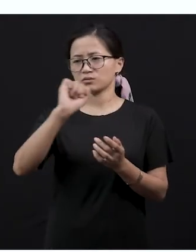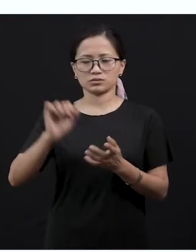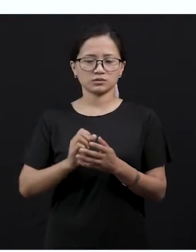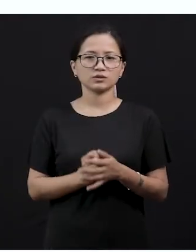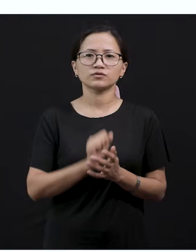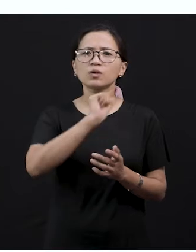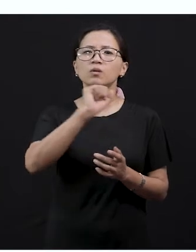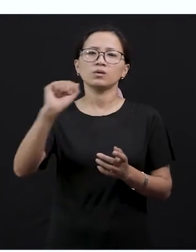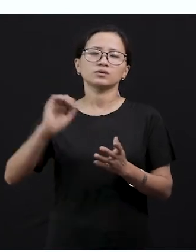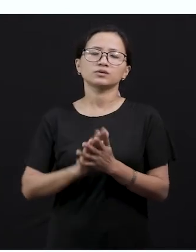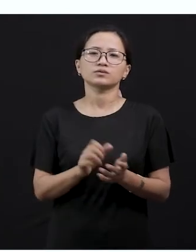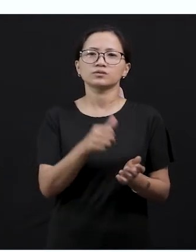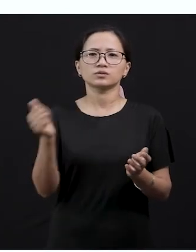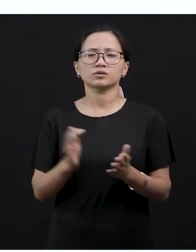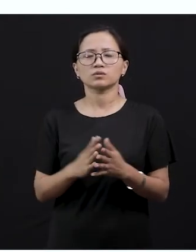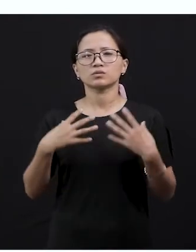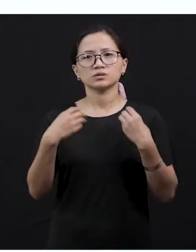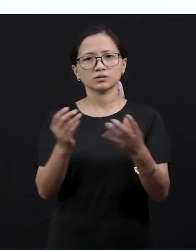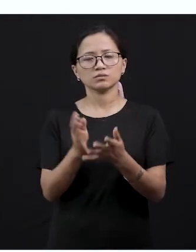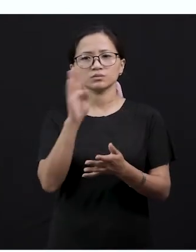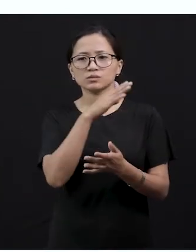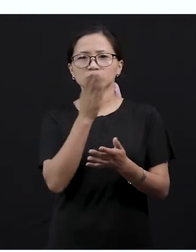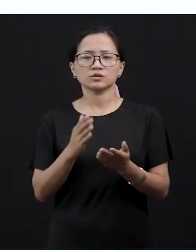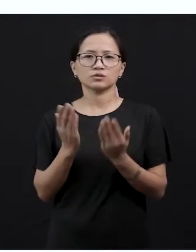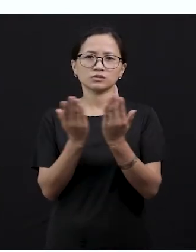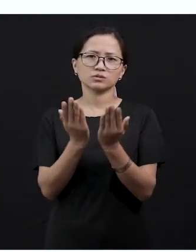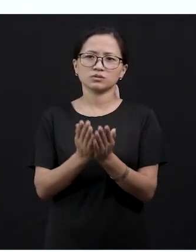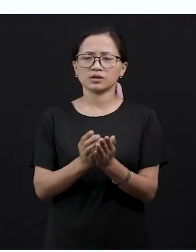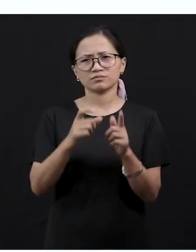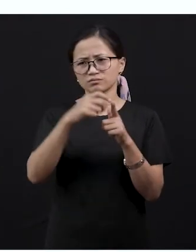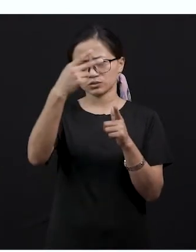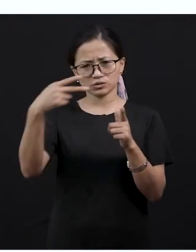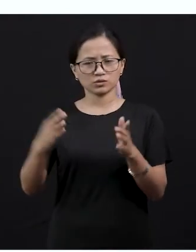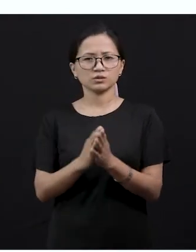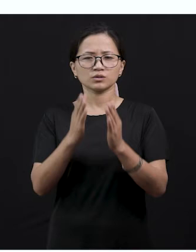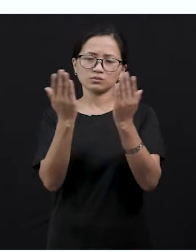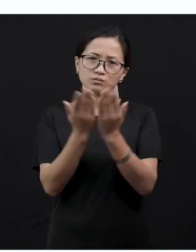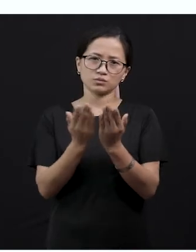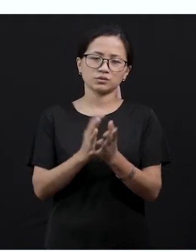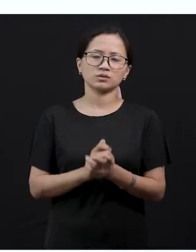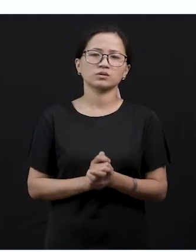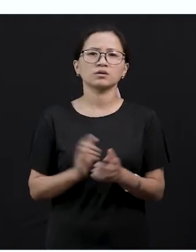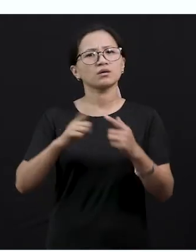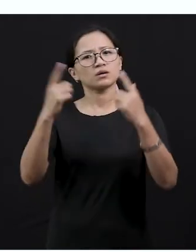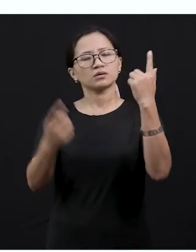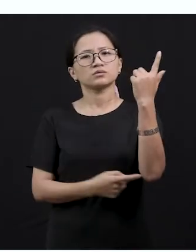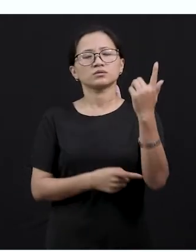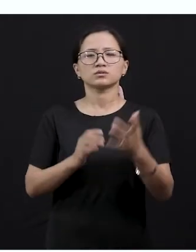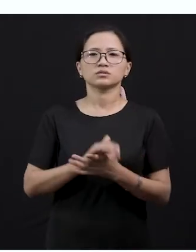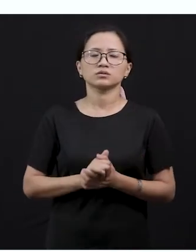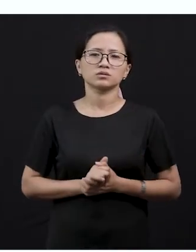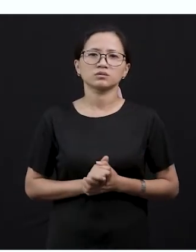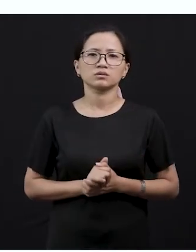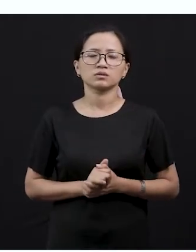right? One wanted a music book, other wanted a nice drawing pencil book, right? But at last they decided